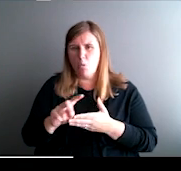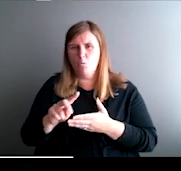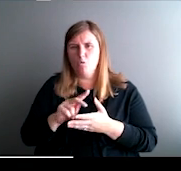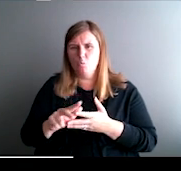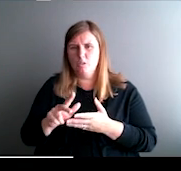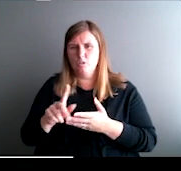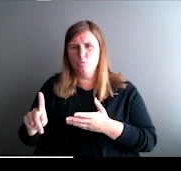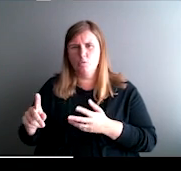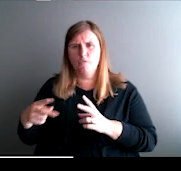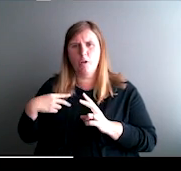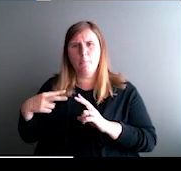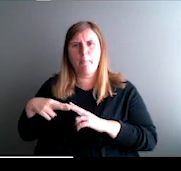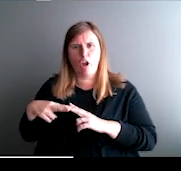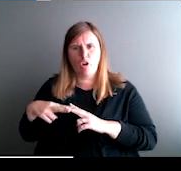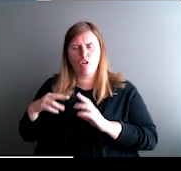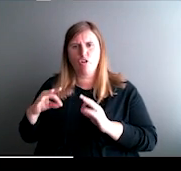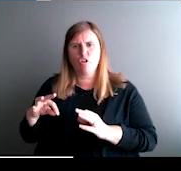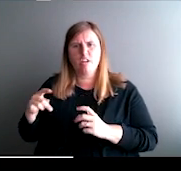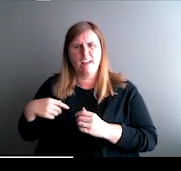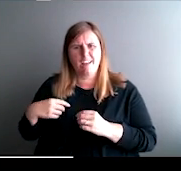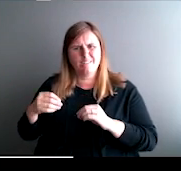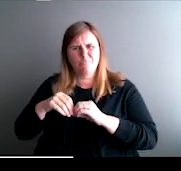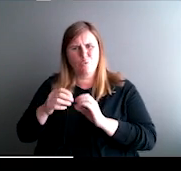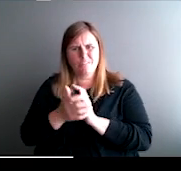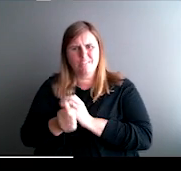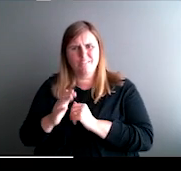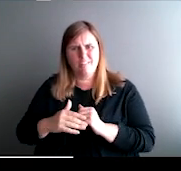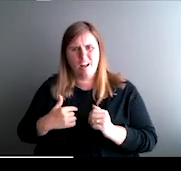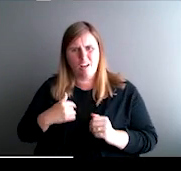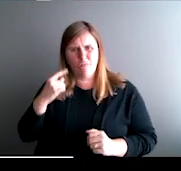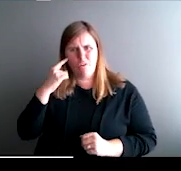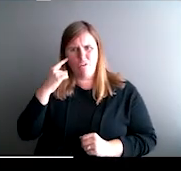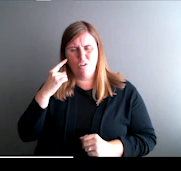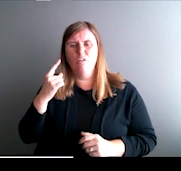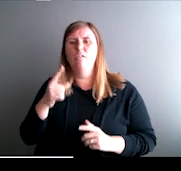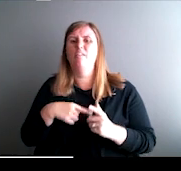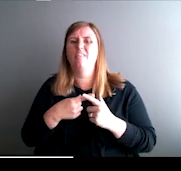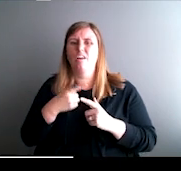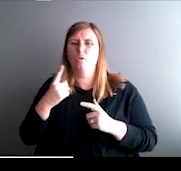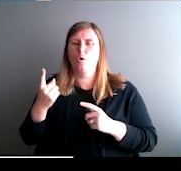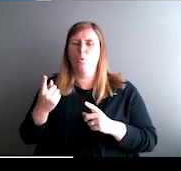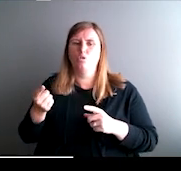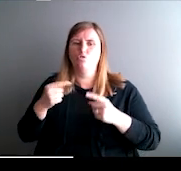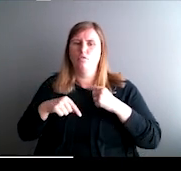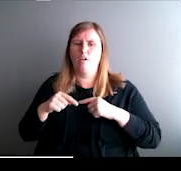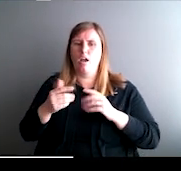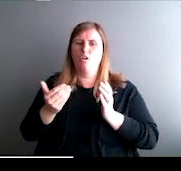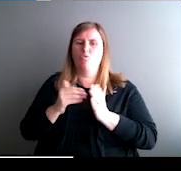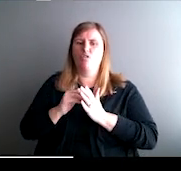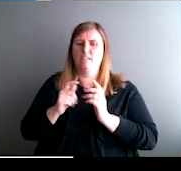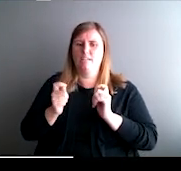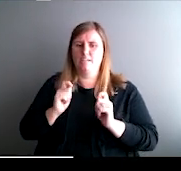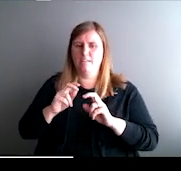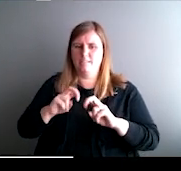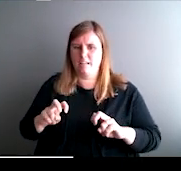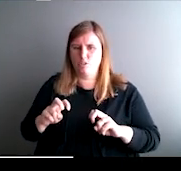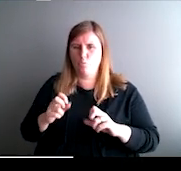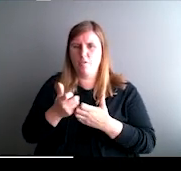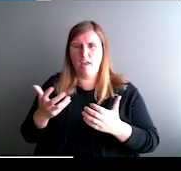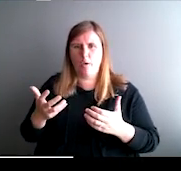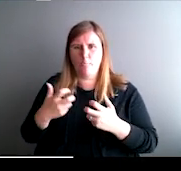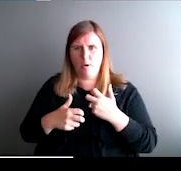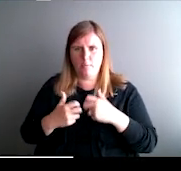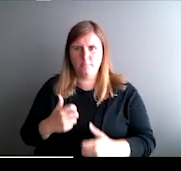you're paired, you start saying, wow, he really has a lot more skills than I thought. You can always refine and reassess without any